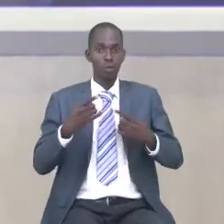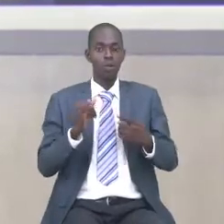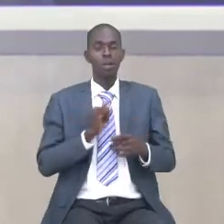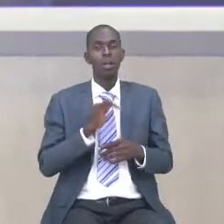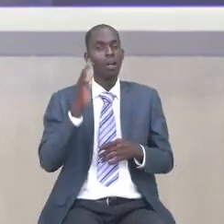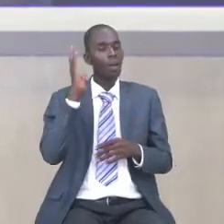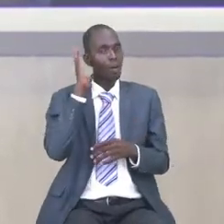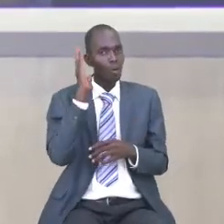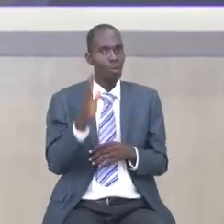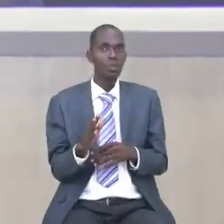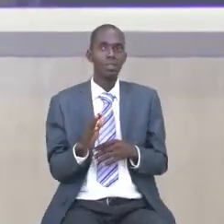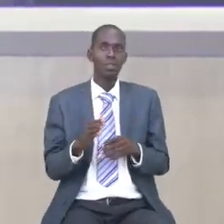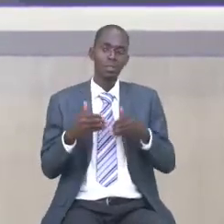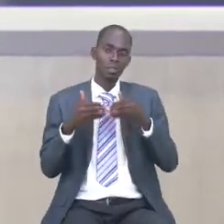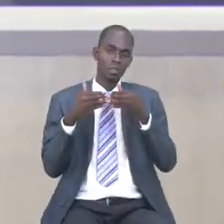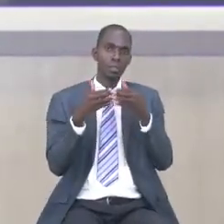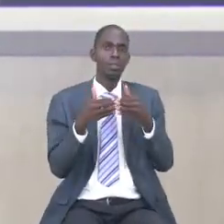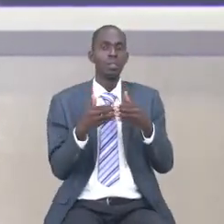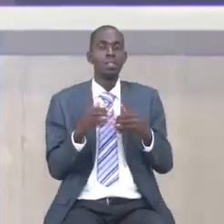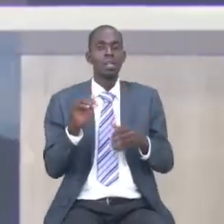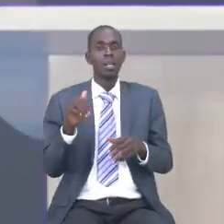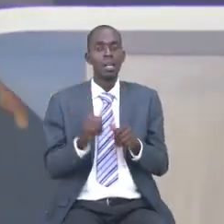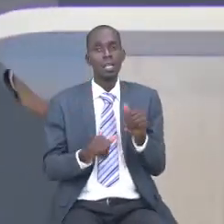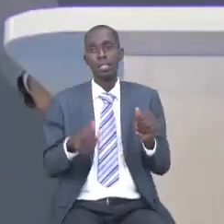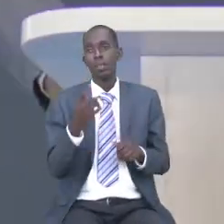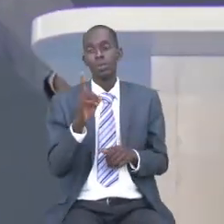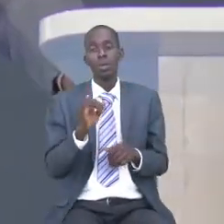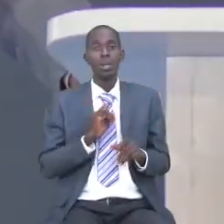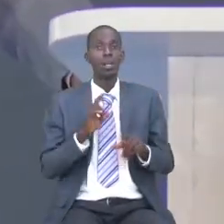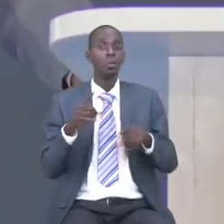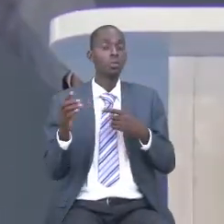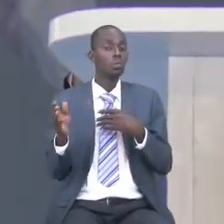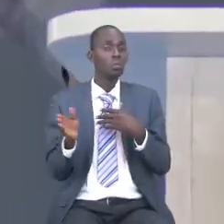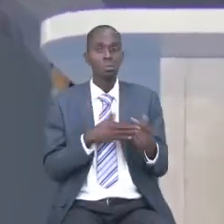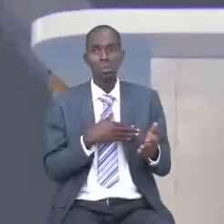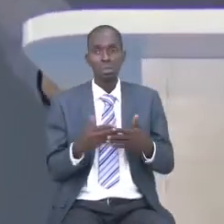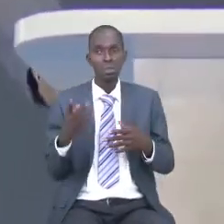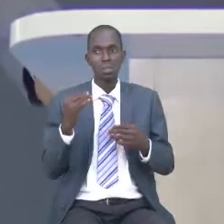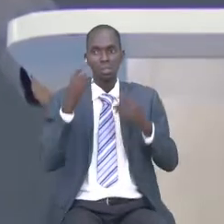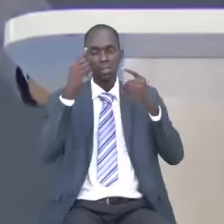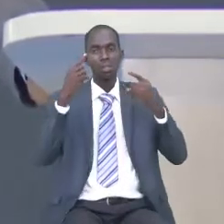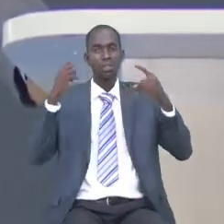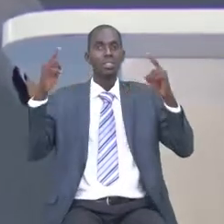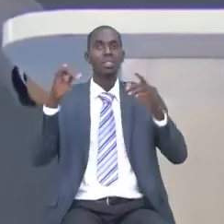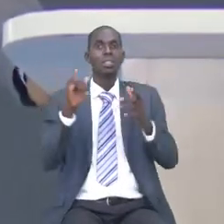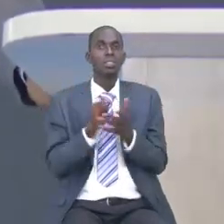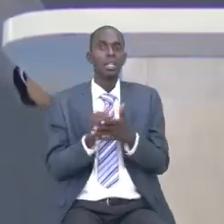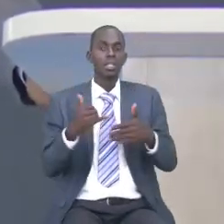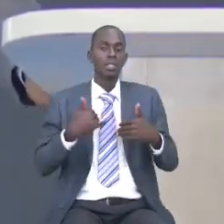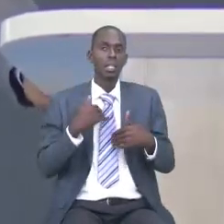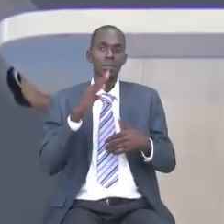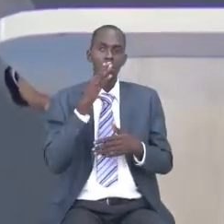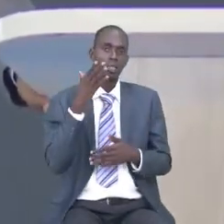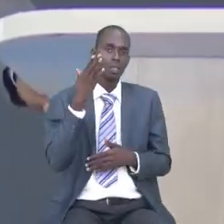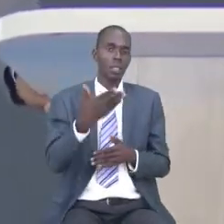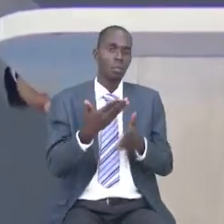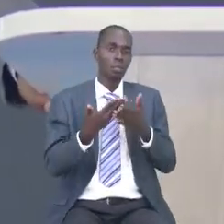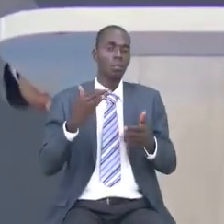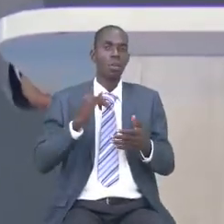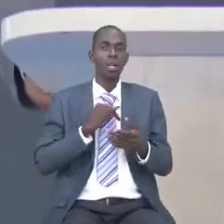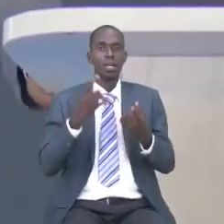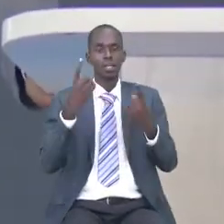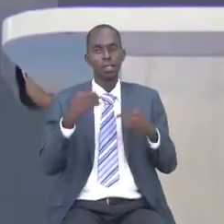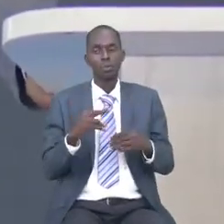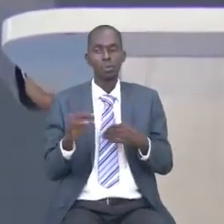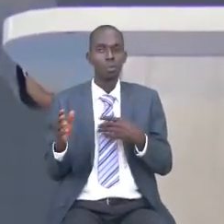pace. Anywhere I go, no matter the success that had been there before I came, no